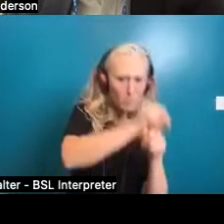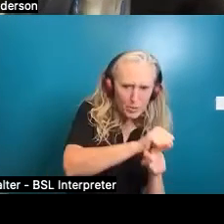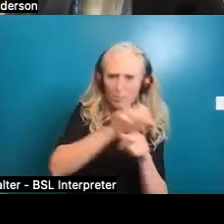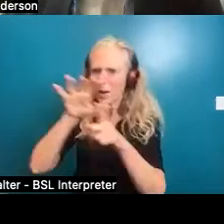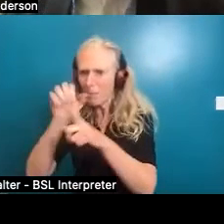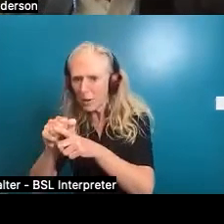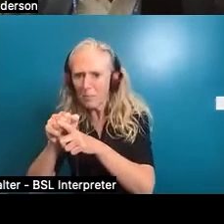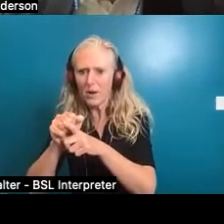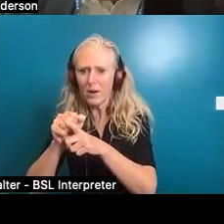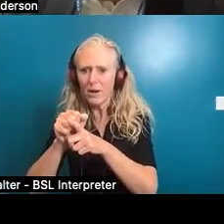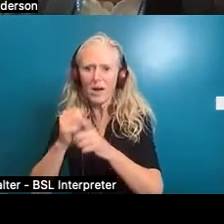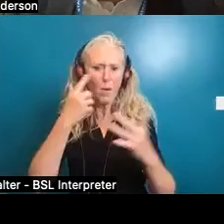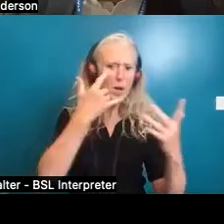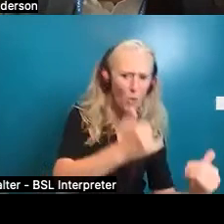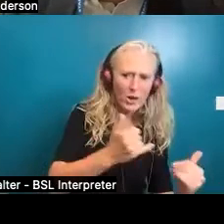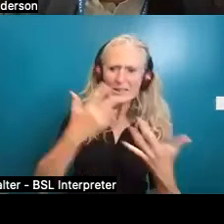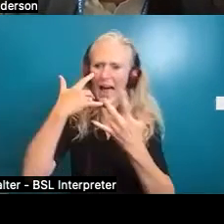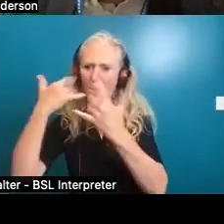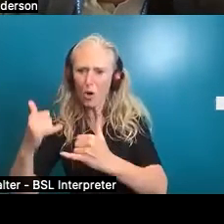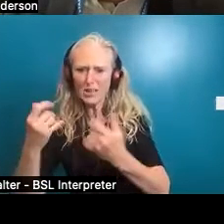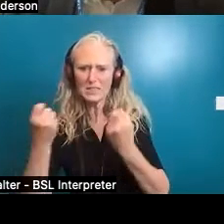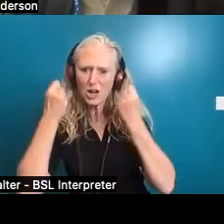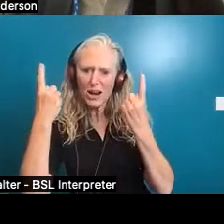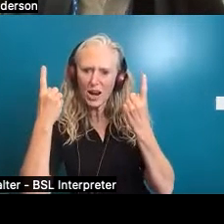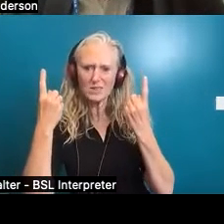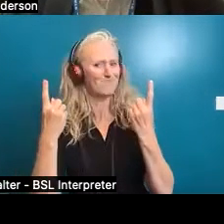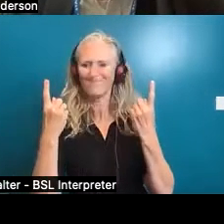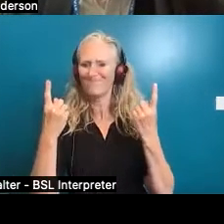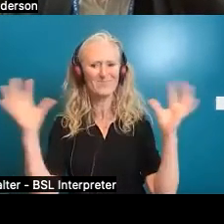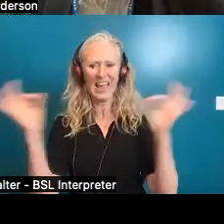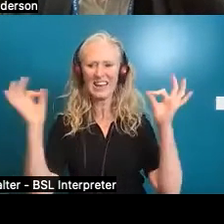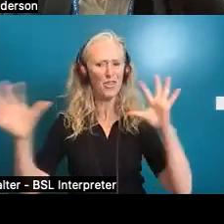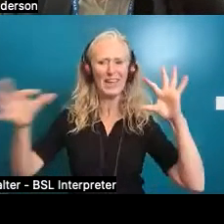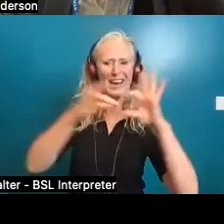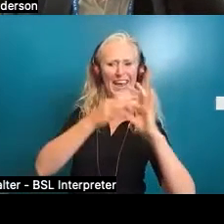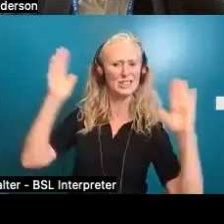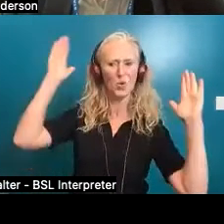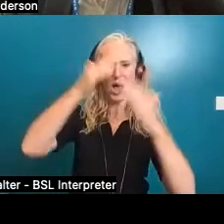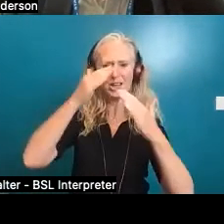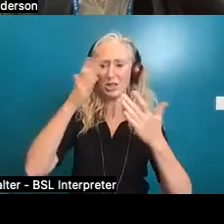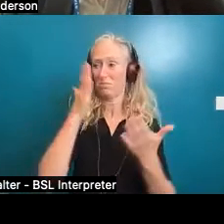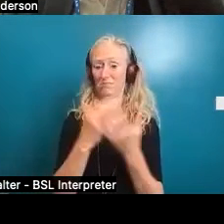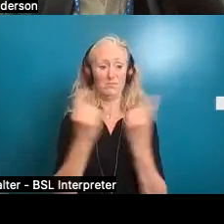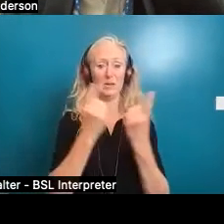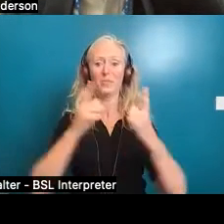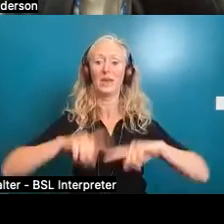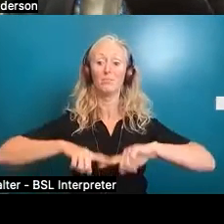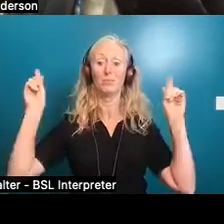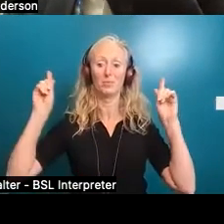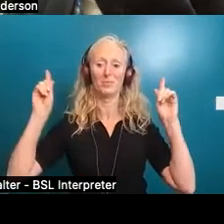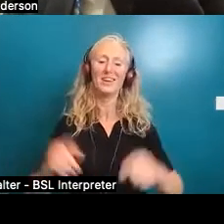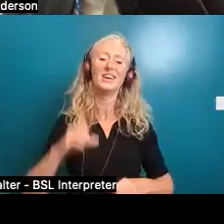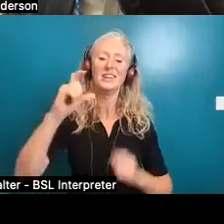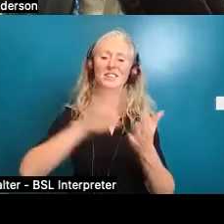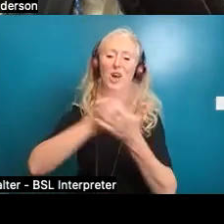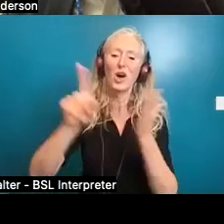problems, and actually it's not Usher, it's something totally different. Thank Thanks, Rob. Really appreciate you spending time on those. It's a